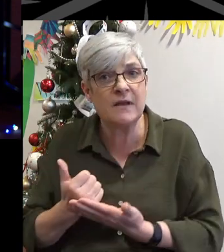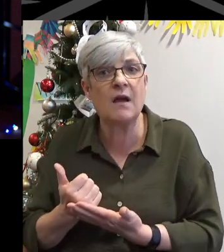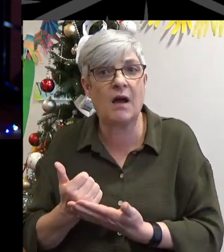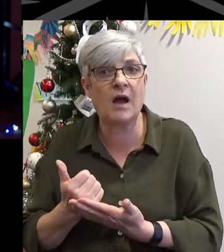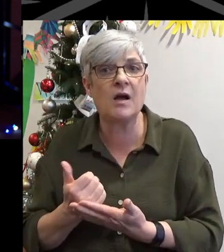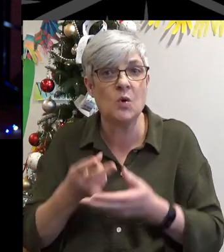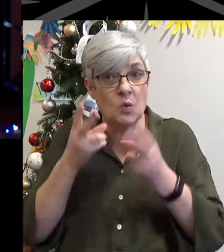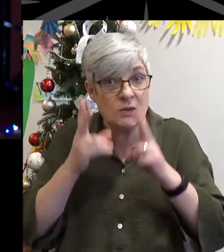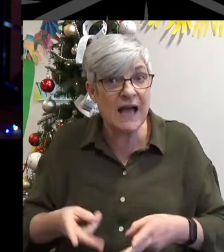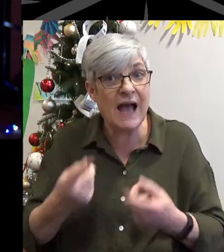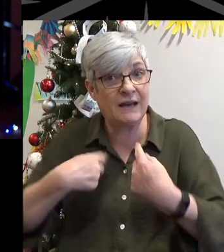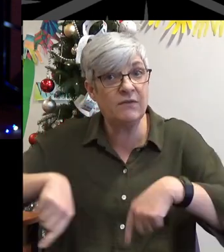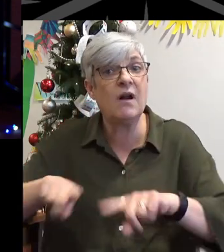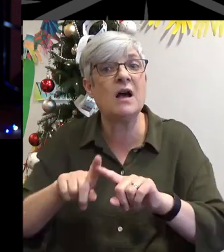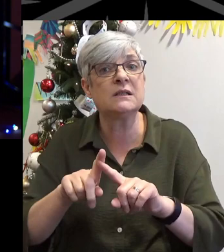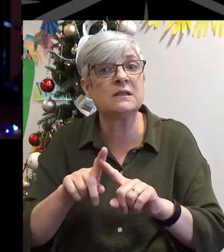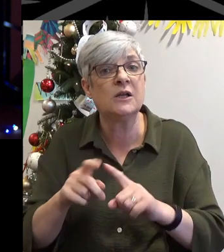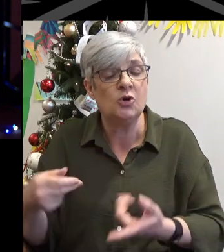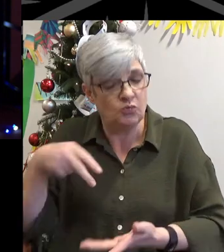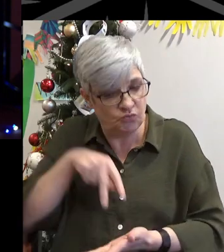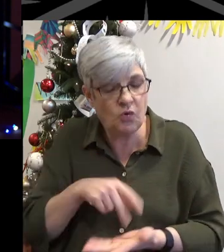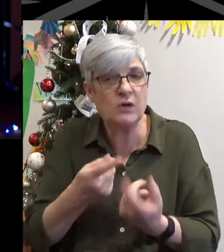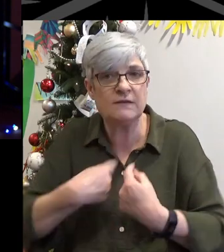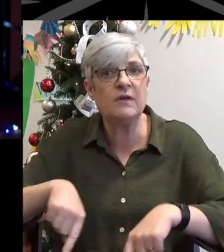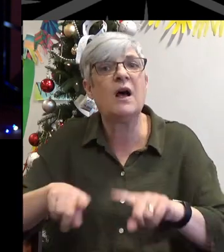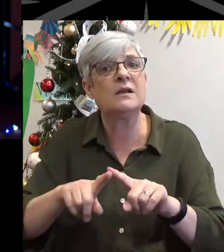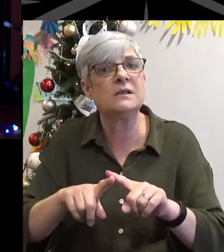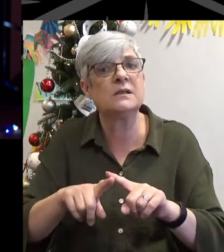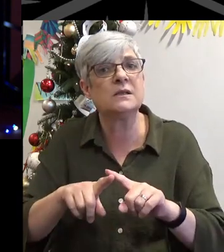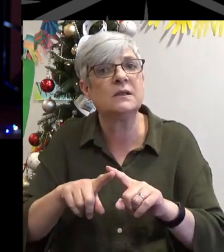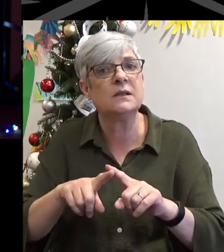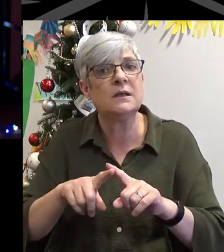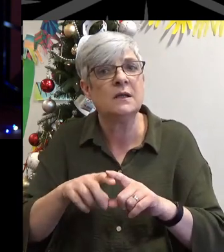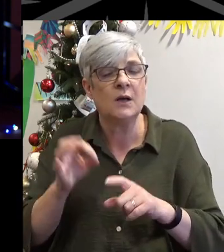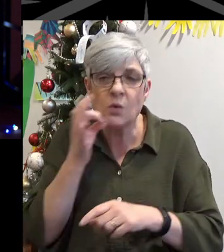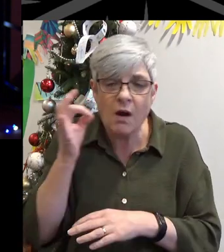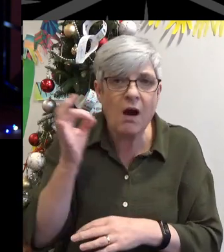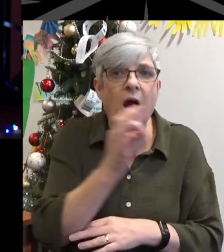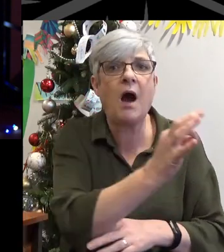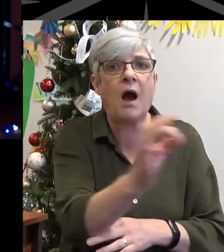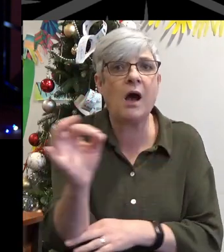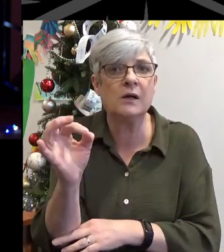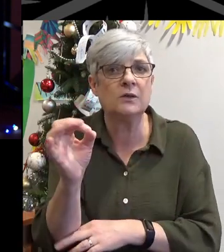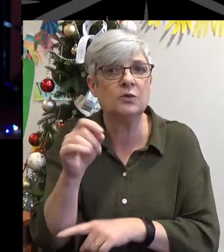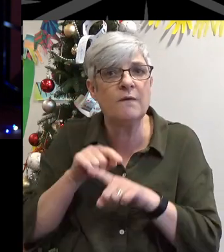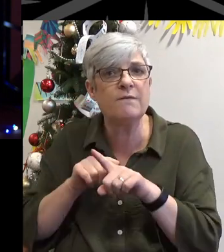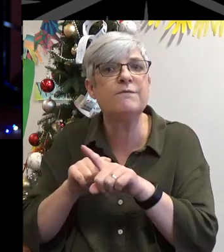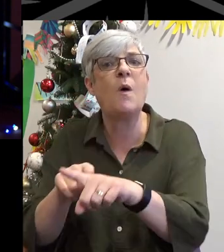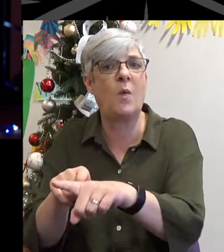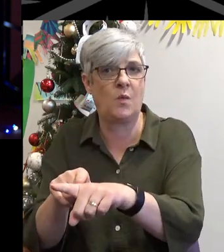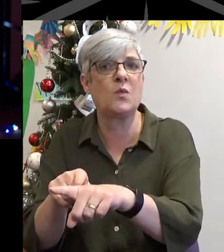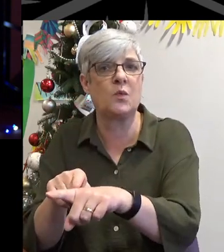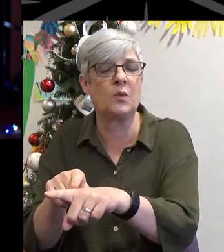who died for us, who rose for us, and who calls us to follow.